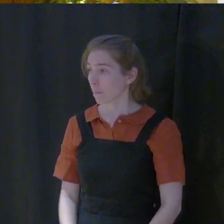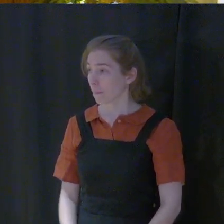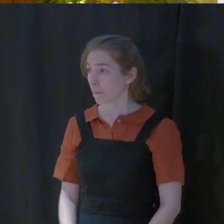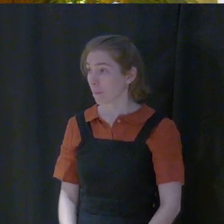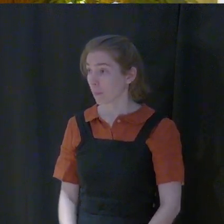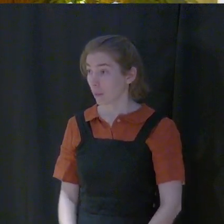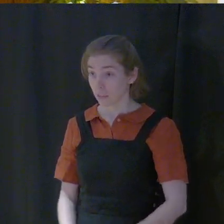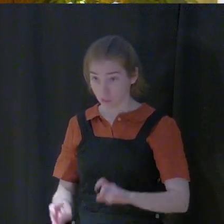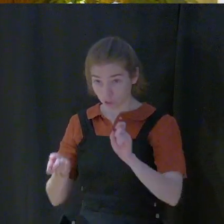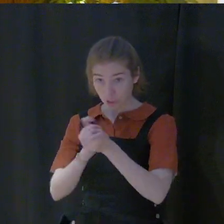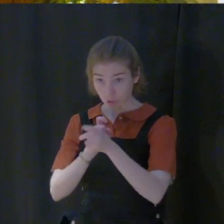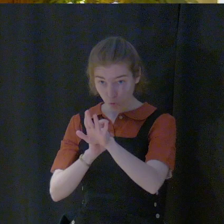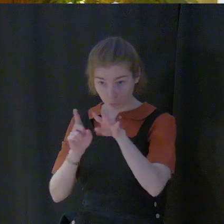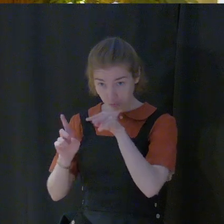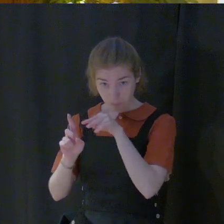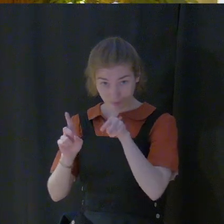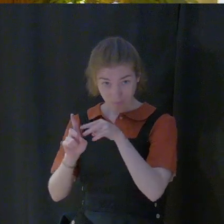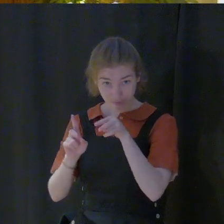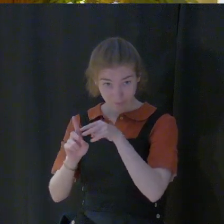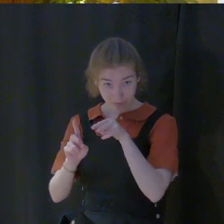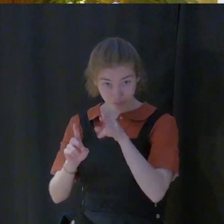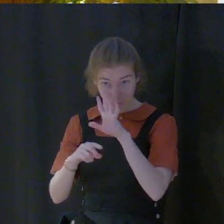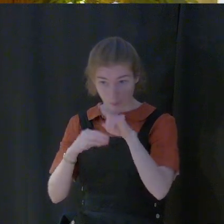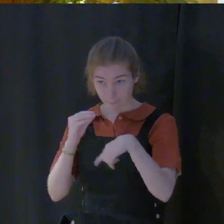Does that change your perspective of what church is?